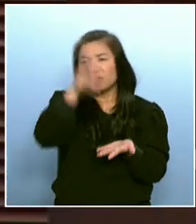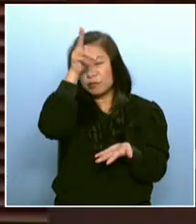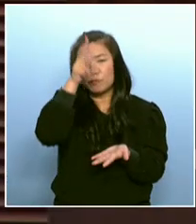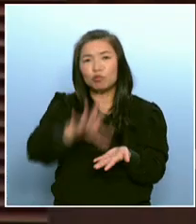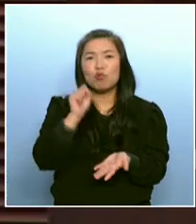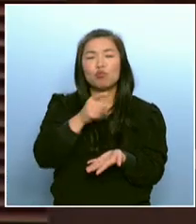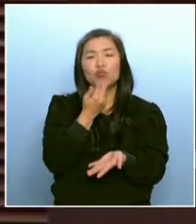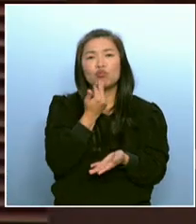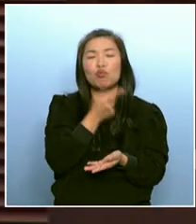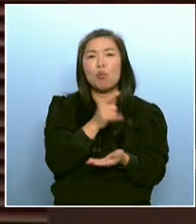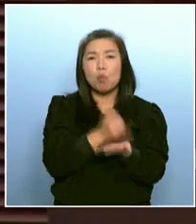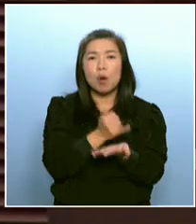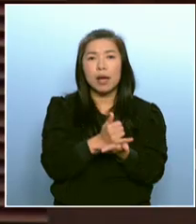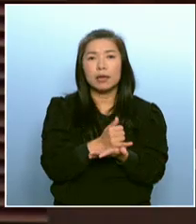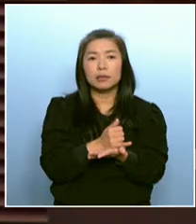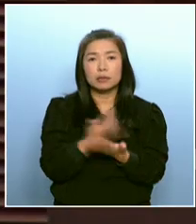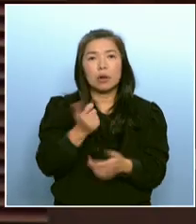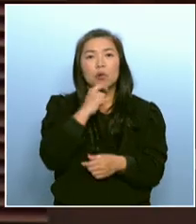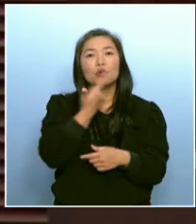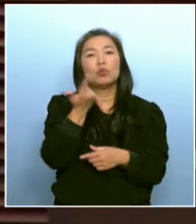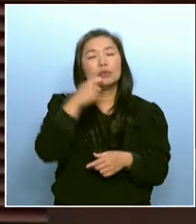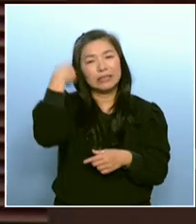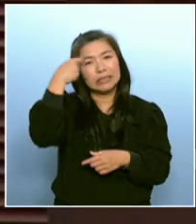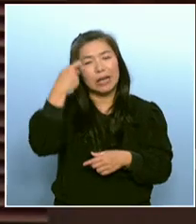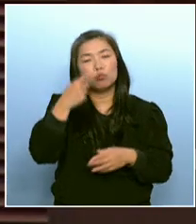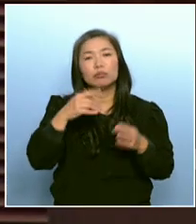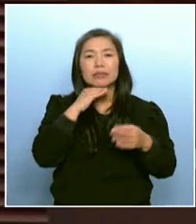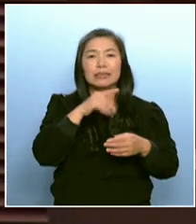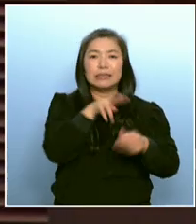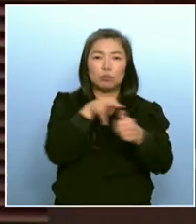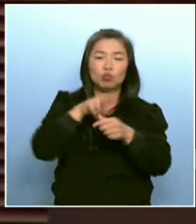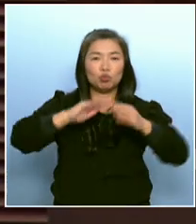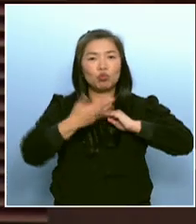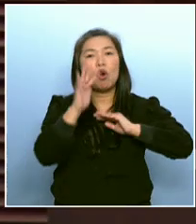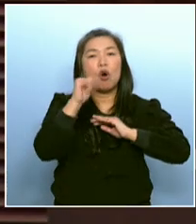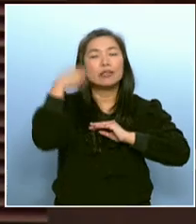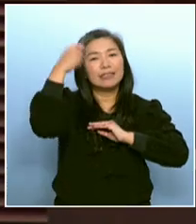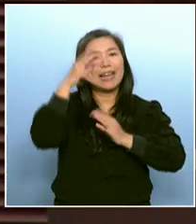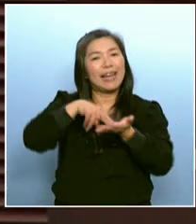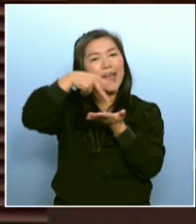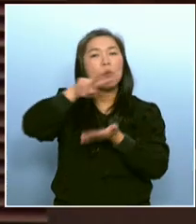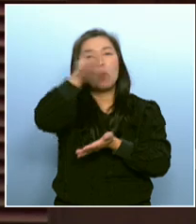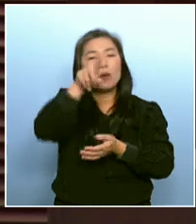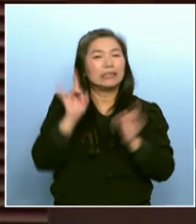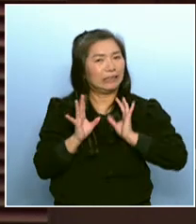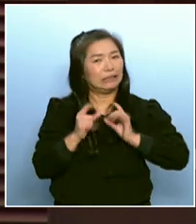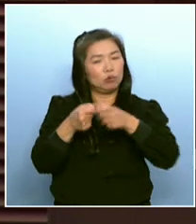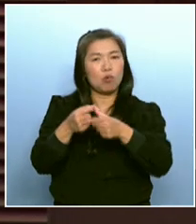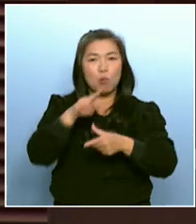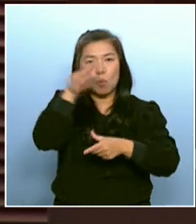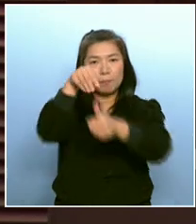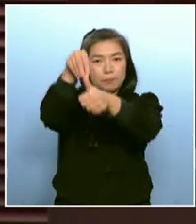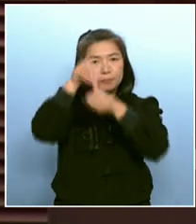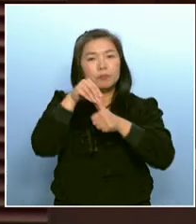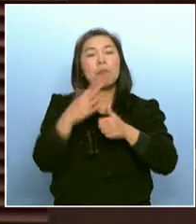service place. There are not just subsidized daycare center service provided by the government. There are also residential